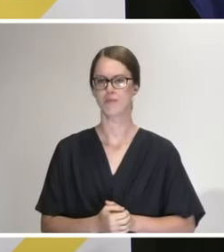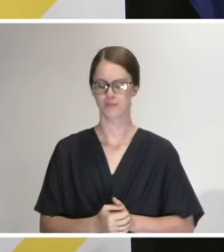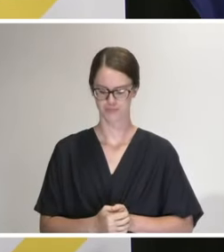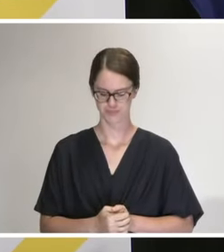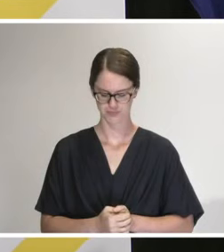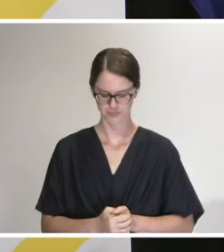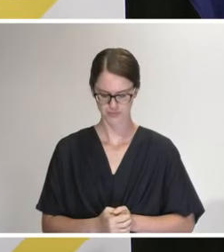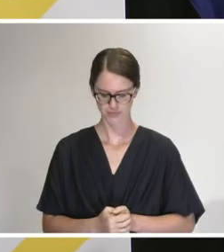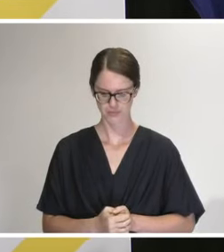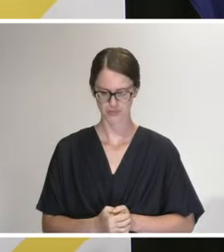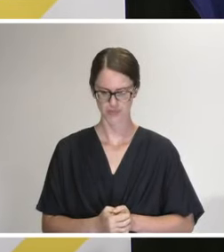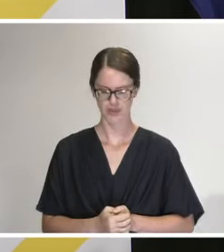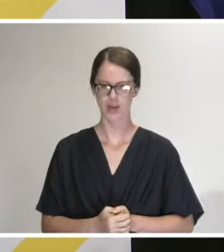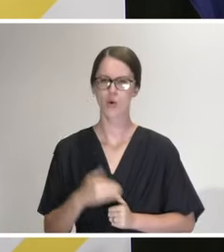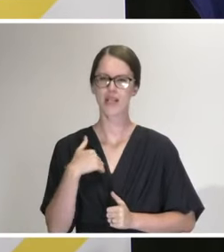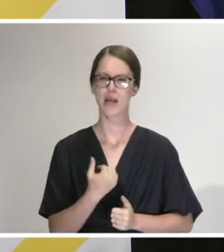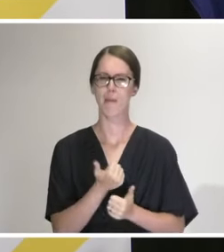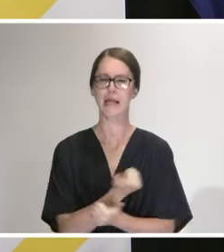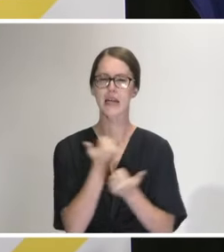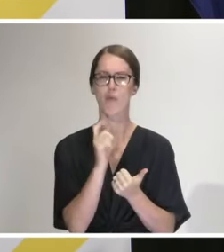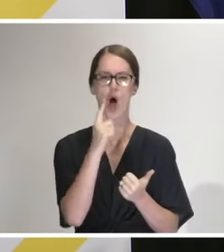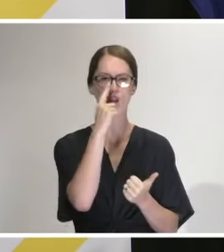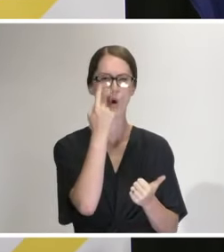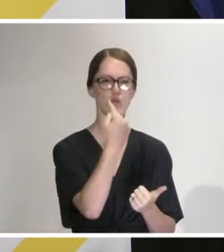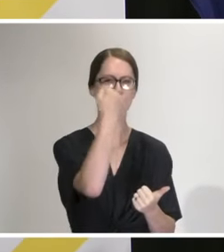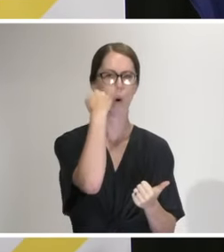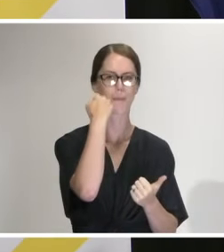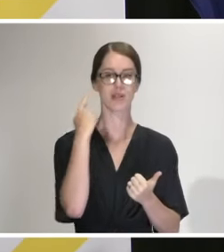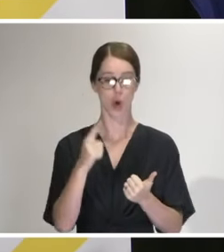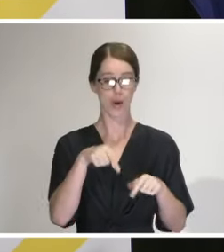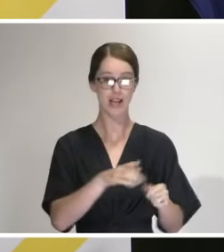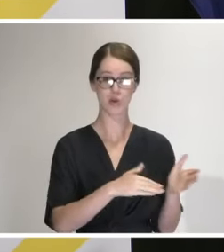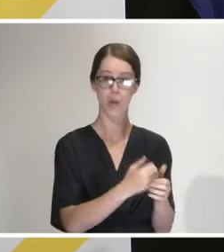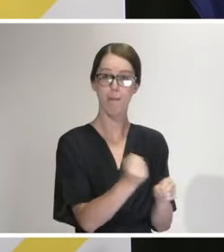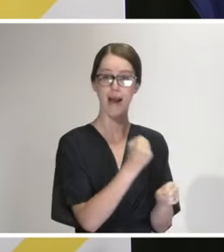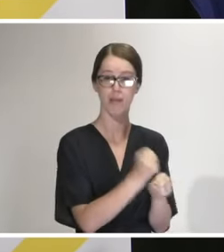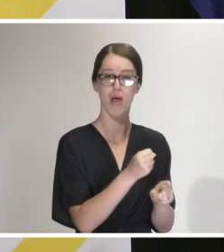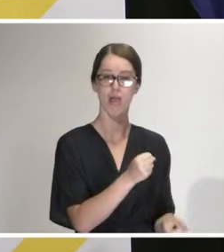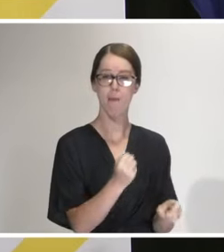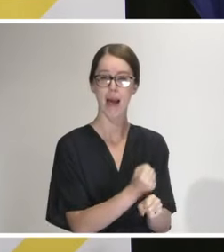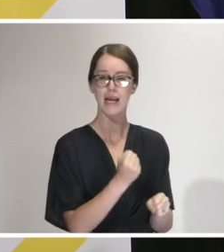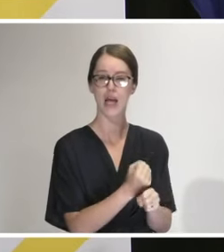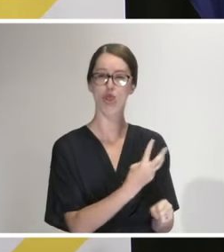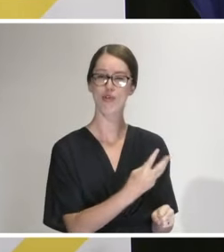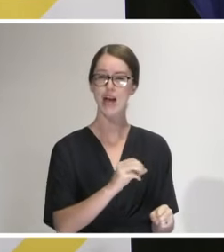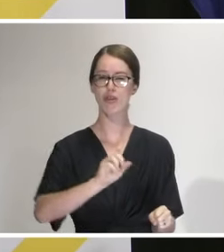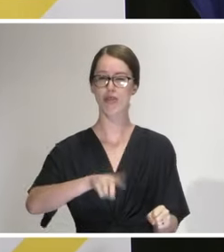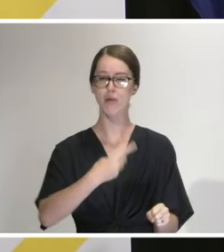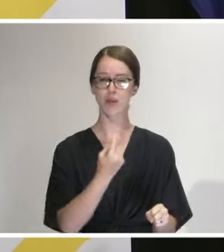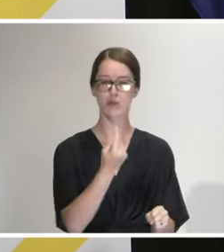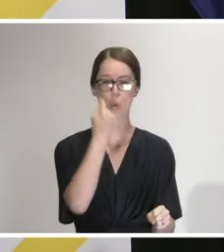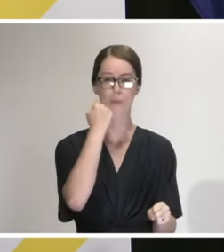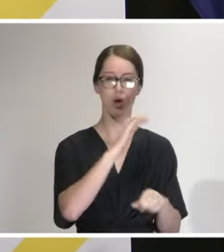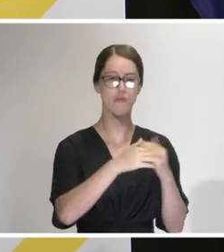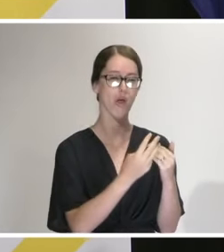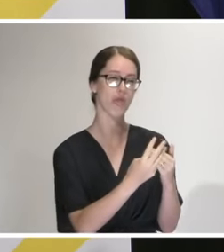There is a high demand for nasal swabs, and our local manufacturer is ramping up production with 300,000 swabs due over the next 3 to 4